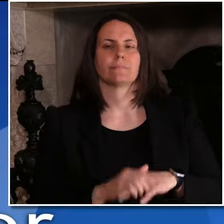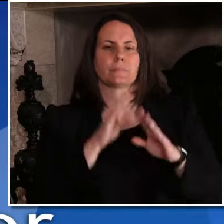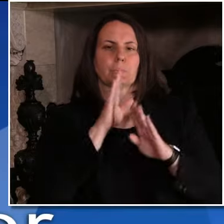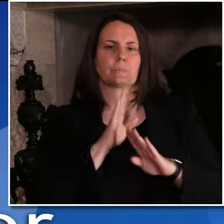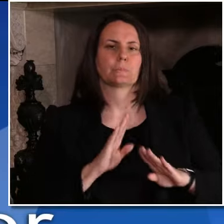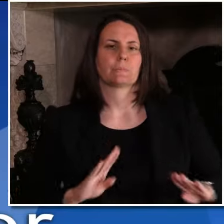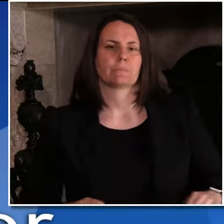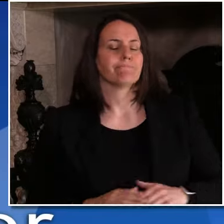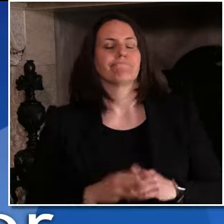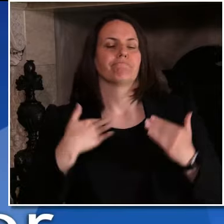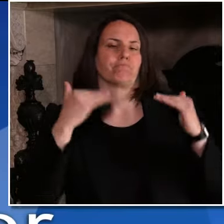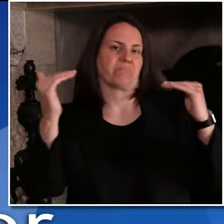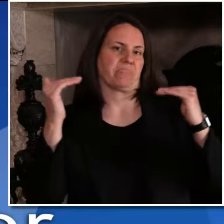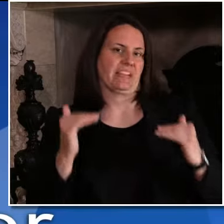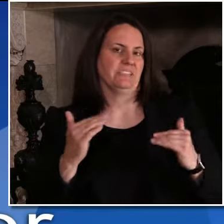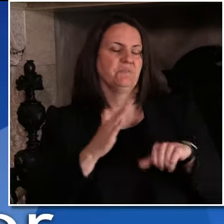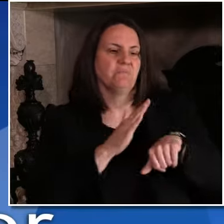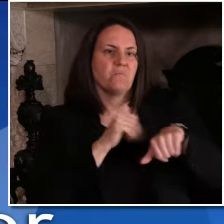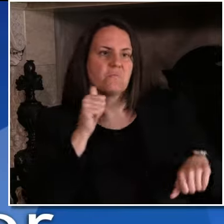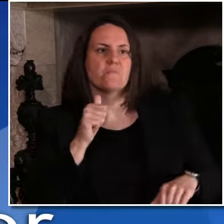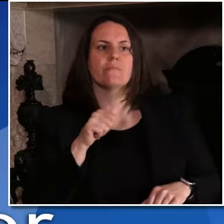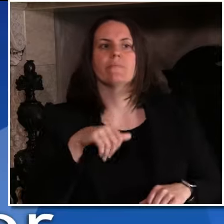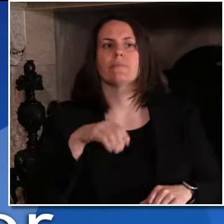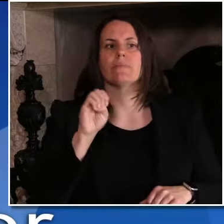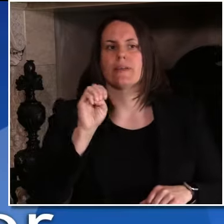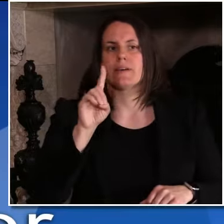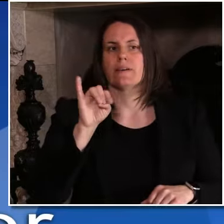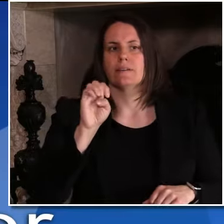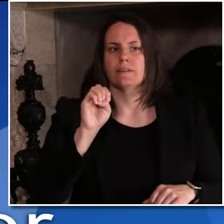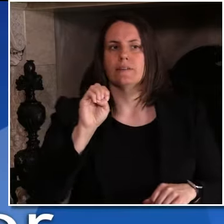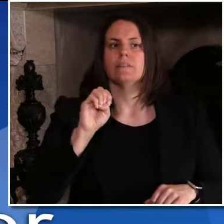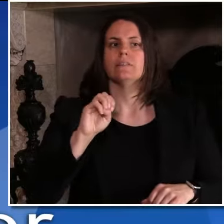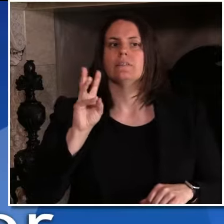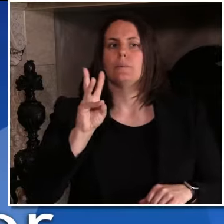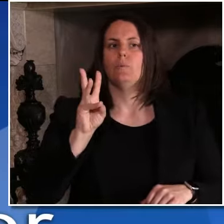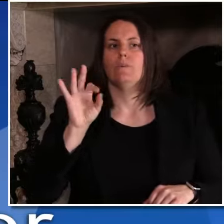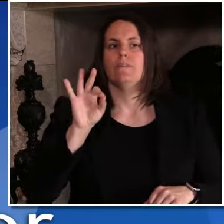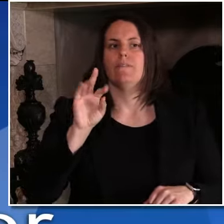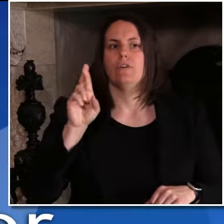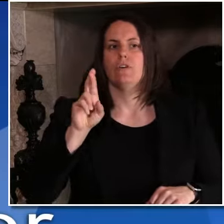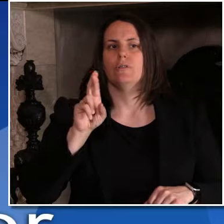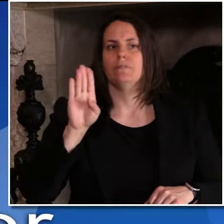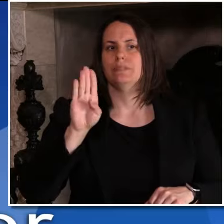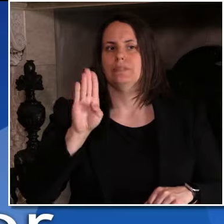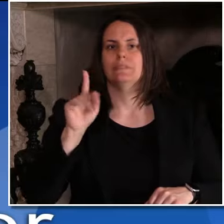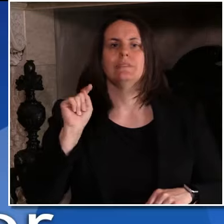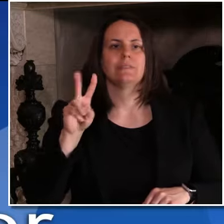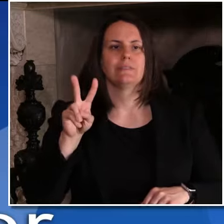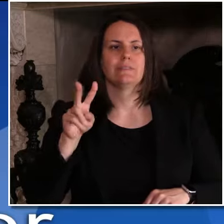Okay, we'll move on to Addie Bink from WFRV TV in Green Bay. Addie?